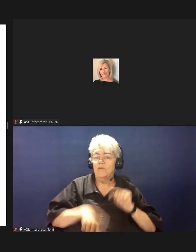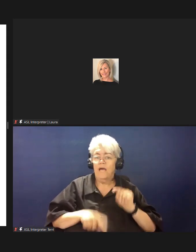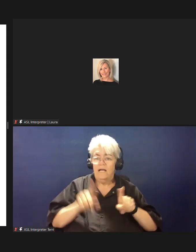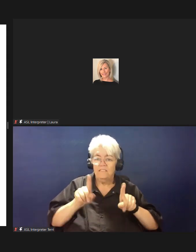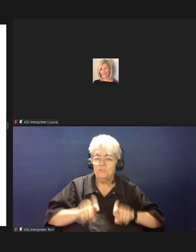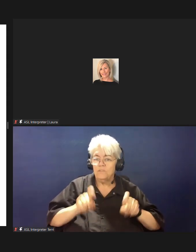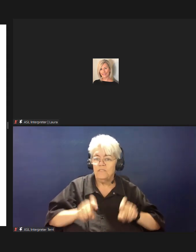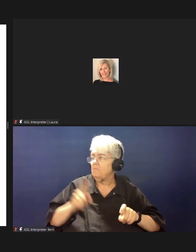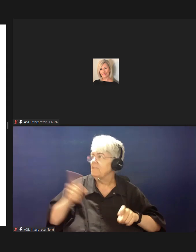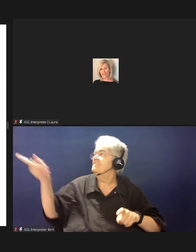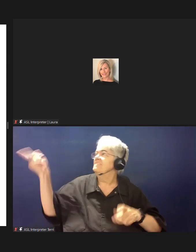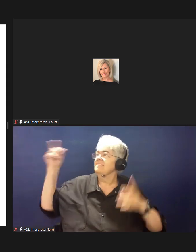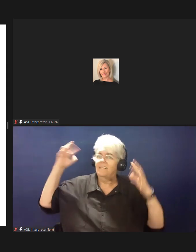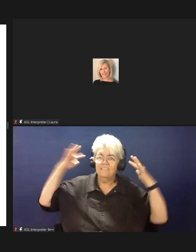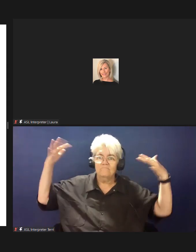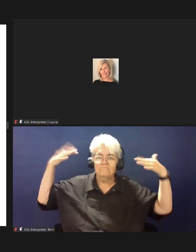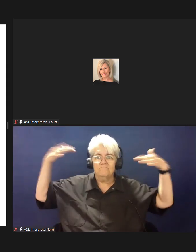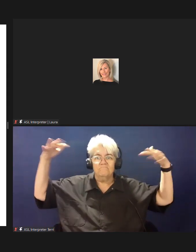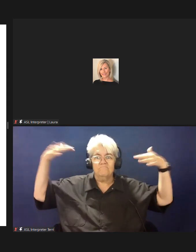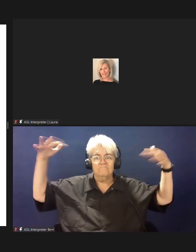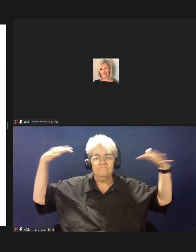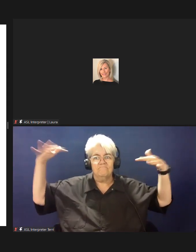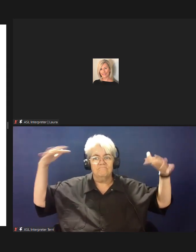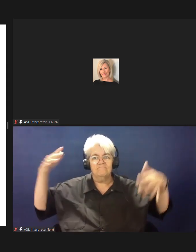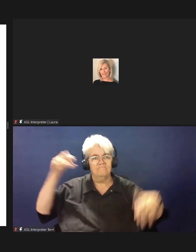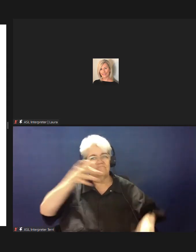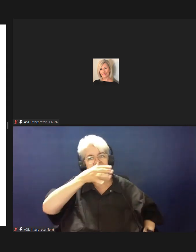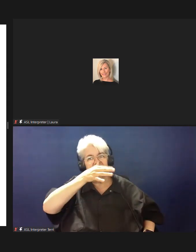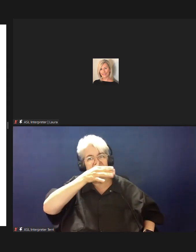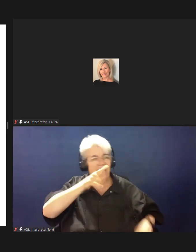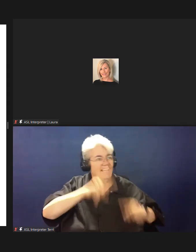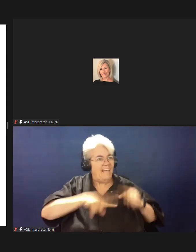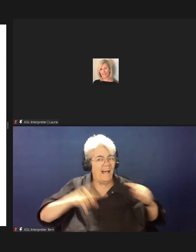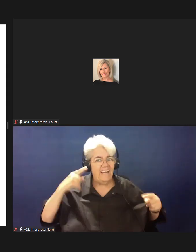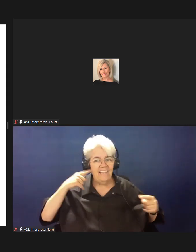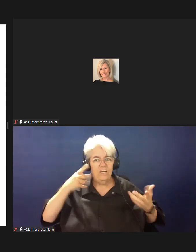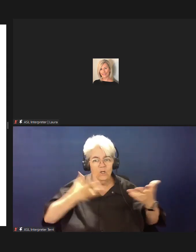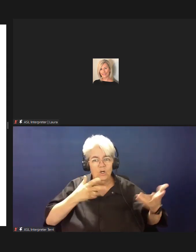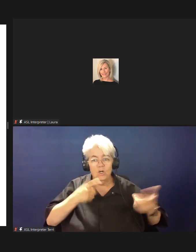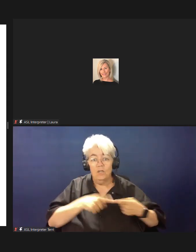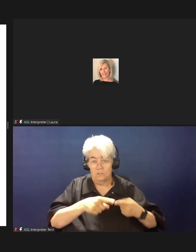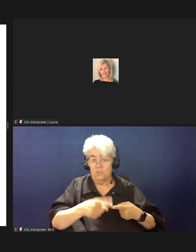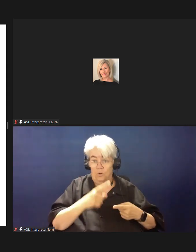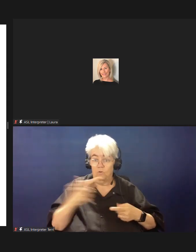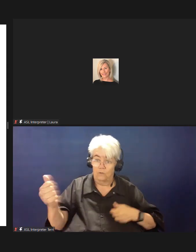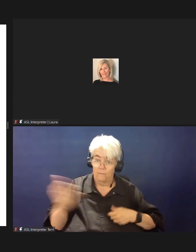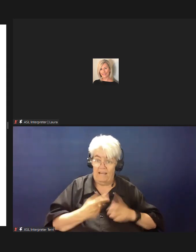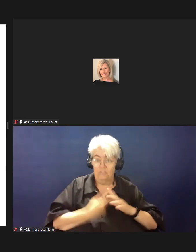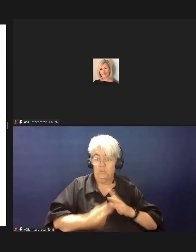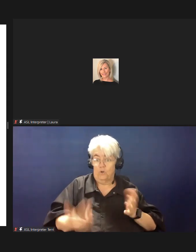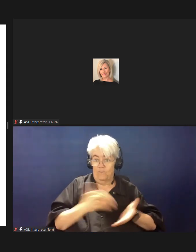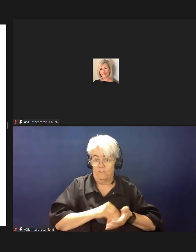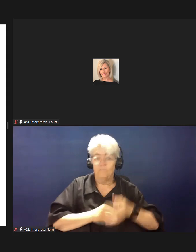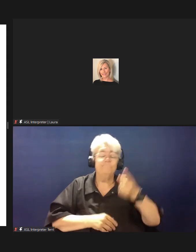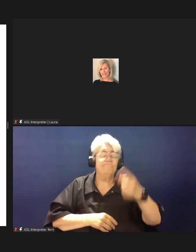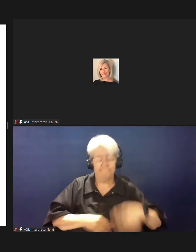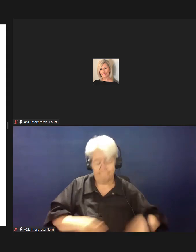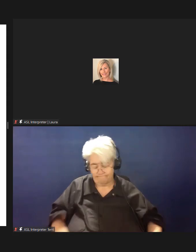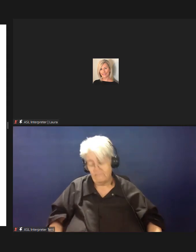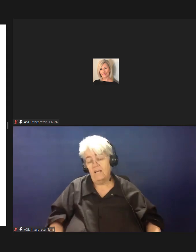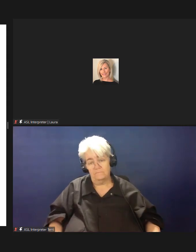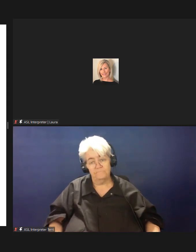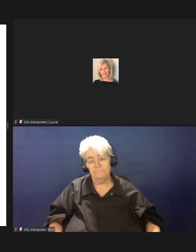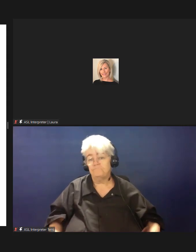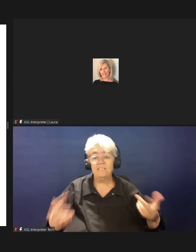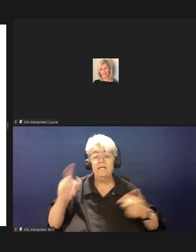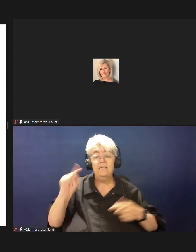screen at that time, you'd have to come back at another time, picking up where you left off. Yes, that's right. If the child is